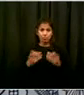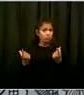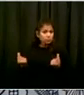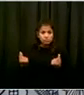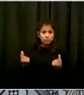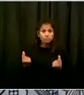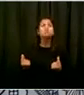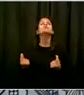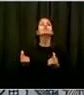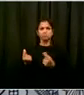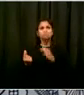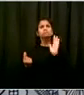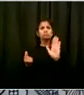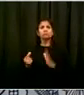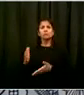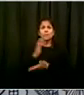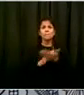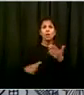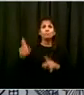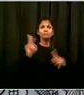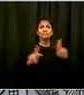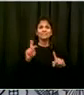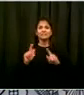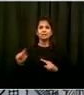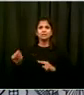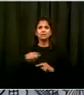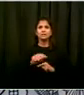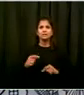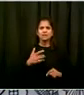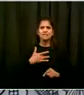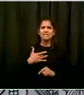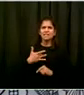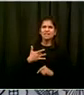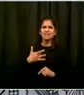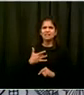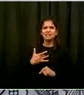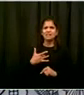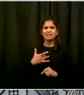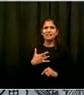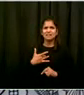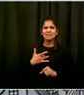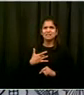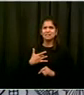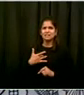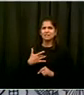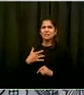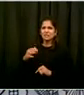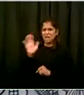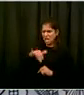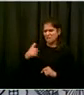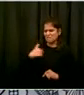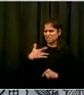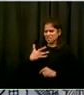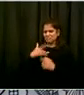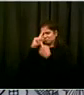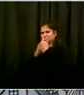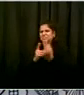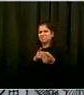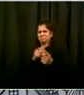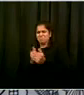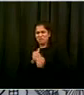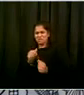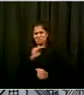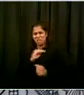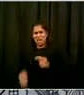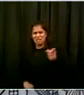be disagreements, but it's crucial that those who disagree still respect the fact that the state and city have made a